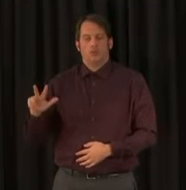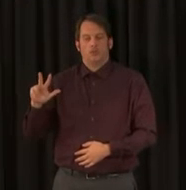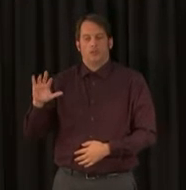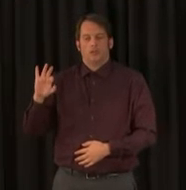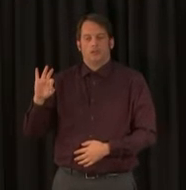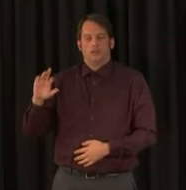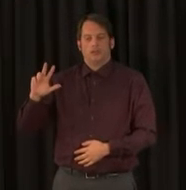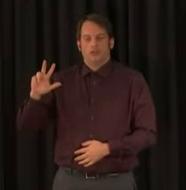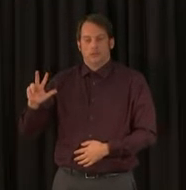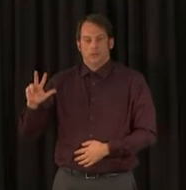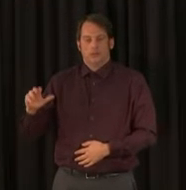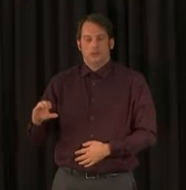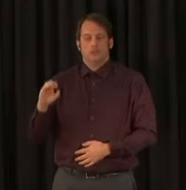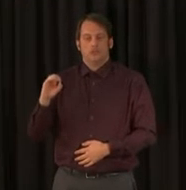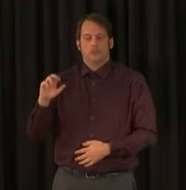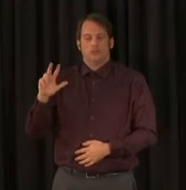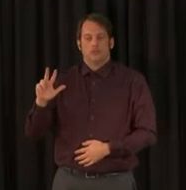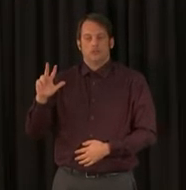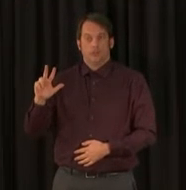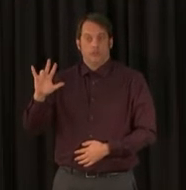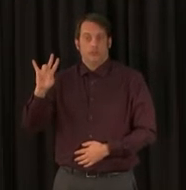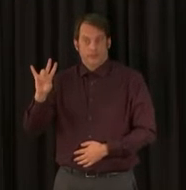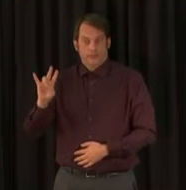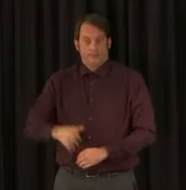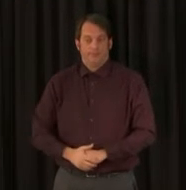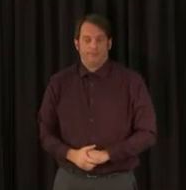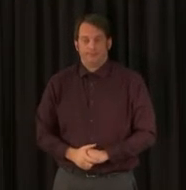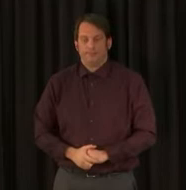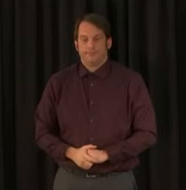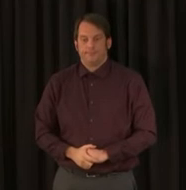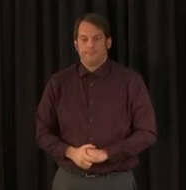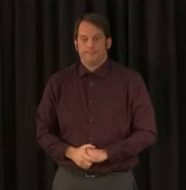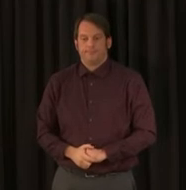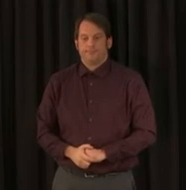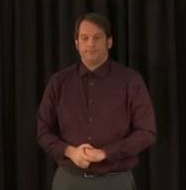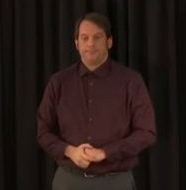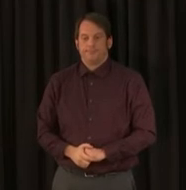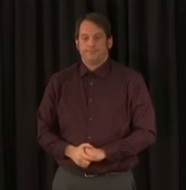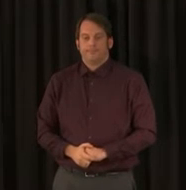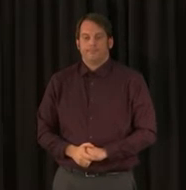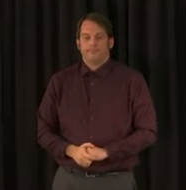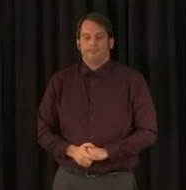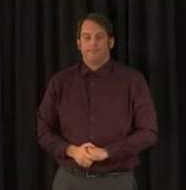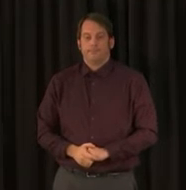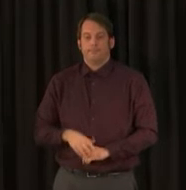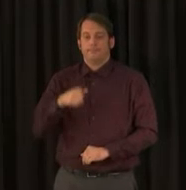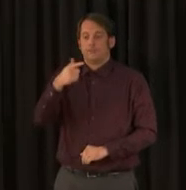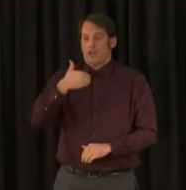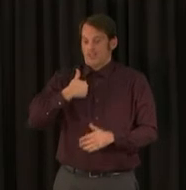202-393-8307. You have the Howard University, SBDC, at